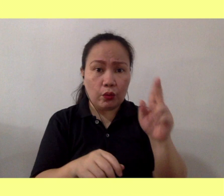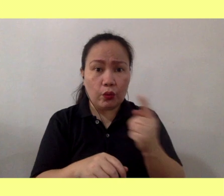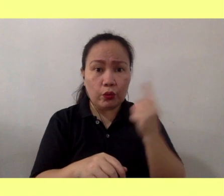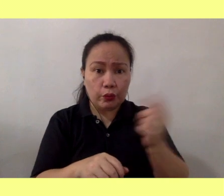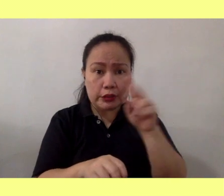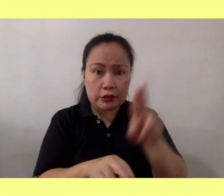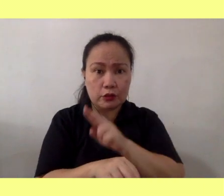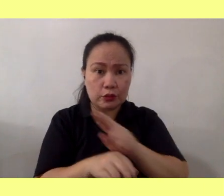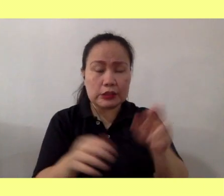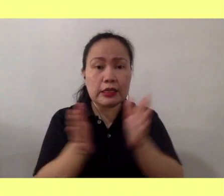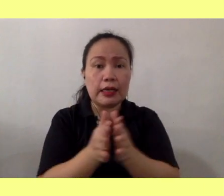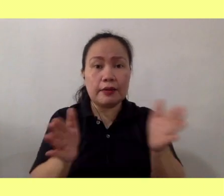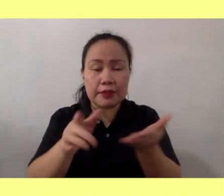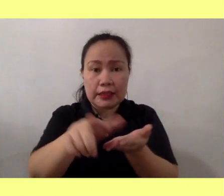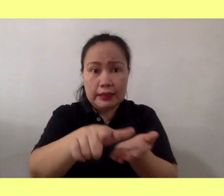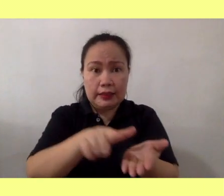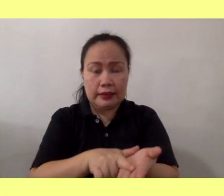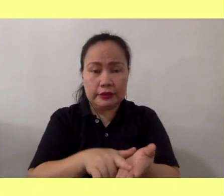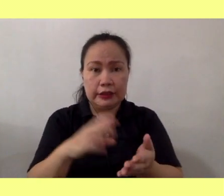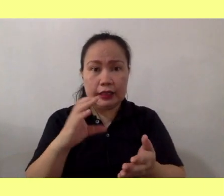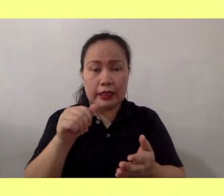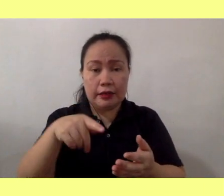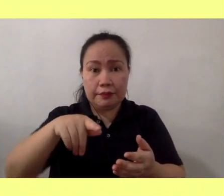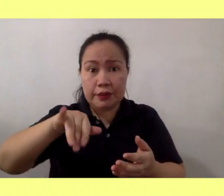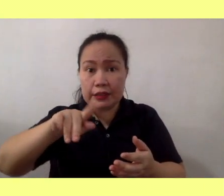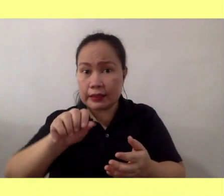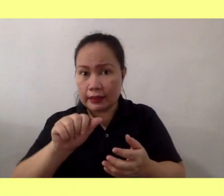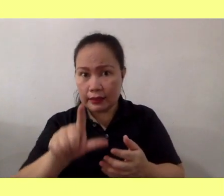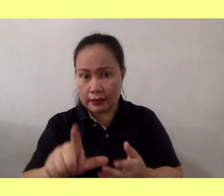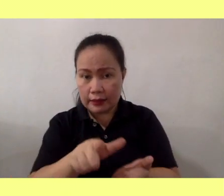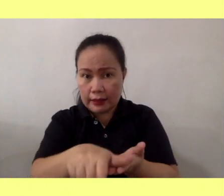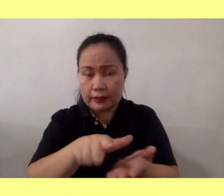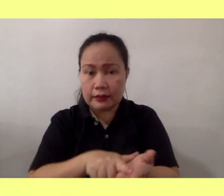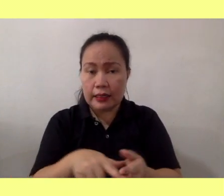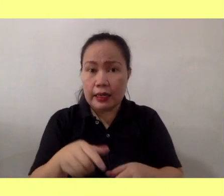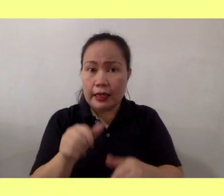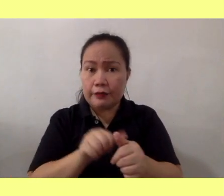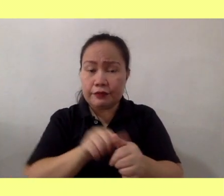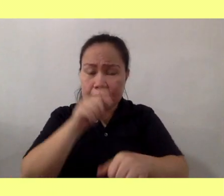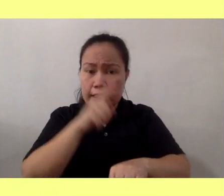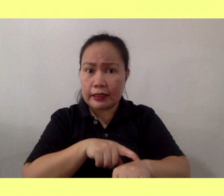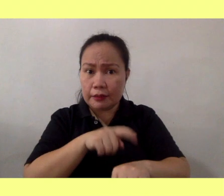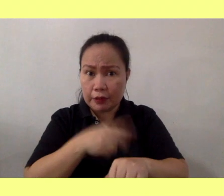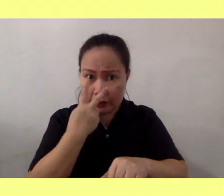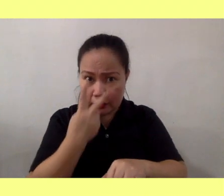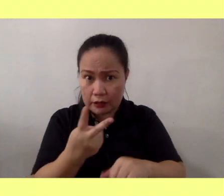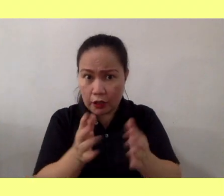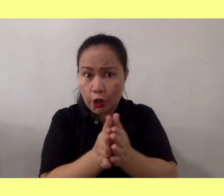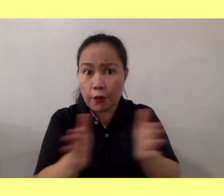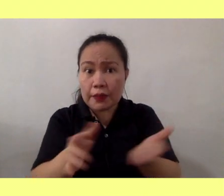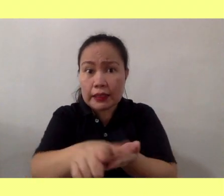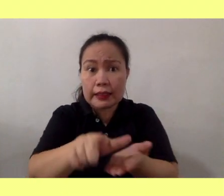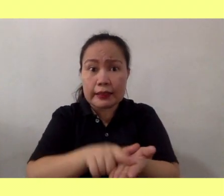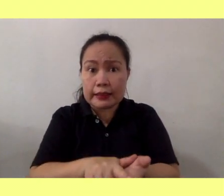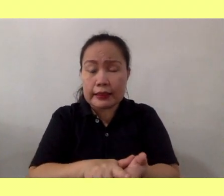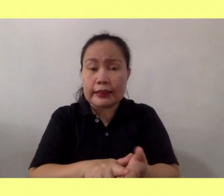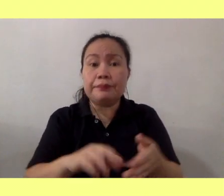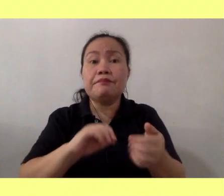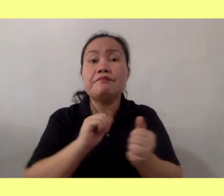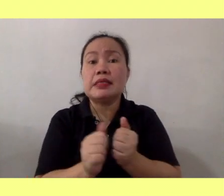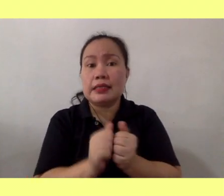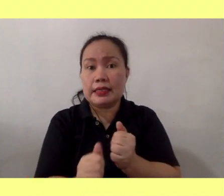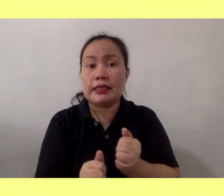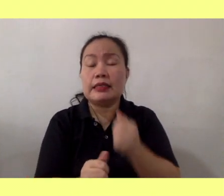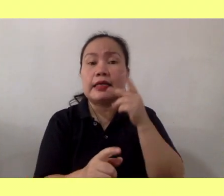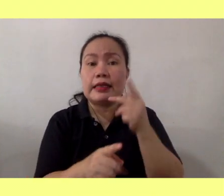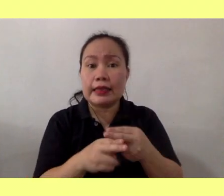capital letter. Okay? Kasi every time na makakakita tayo ng malaking letter, that means that is the